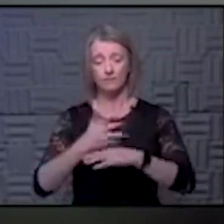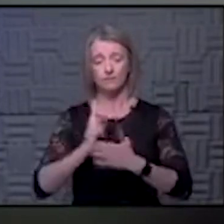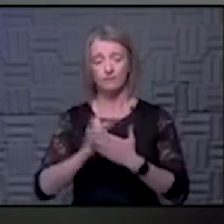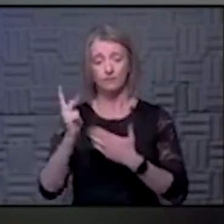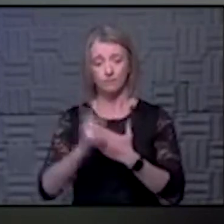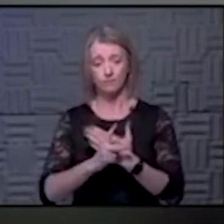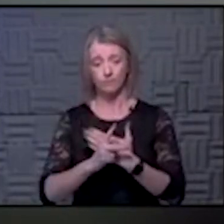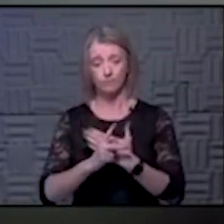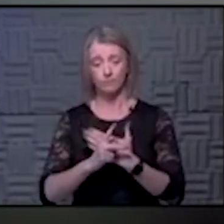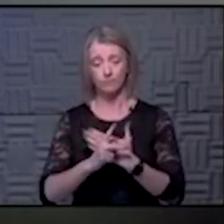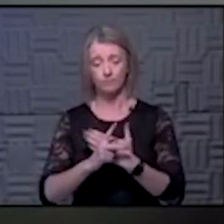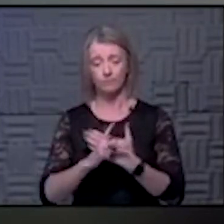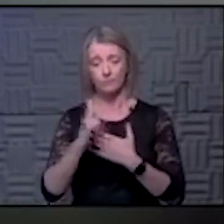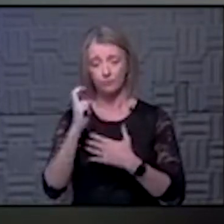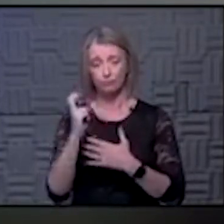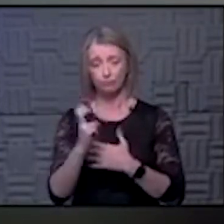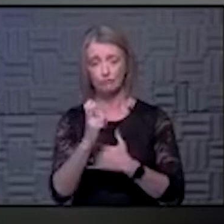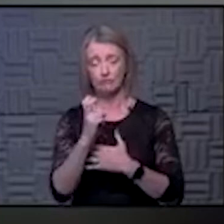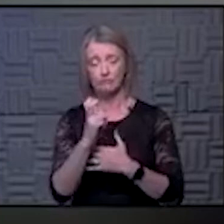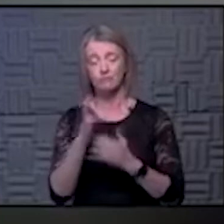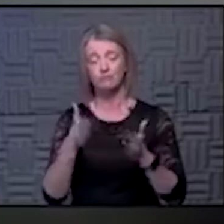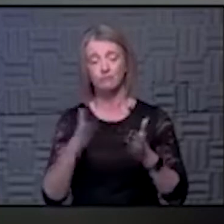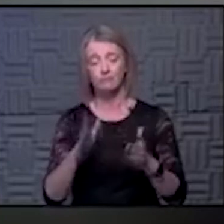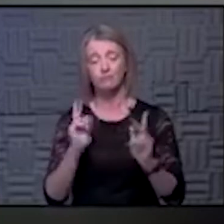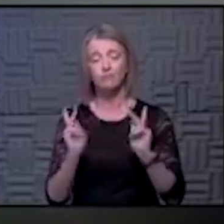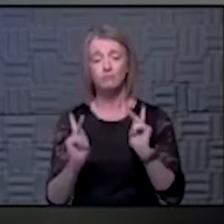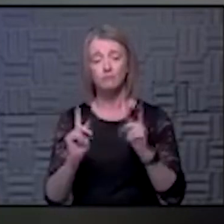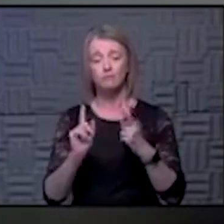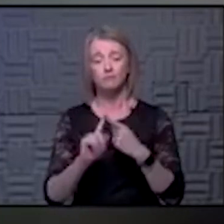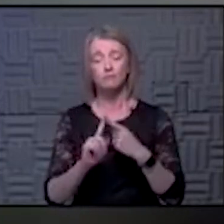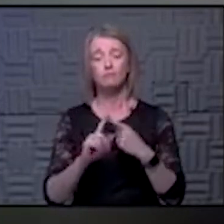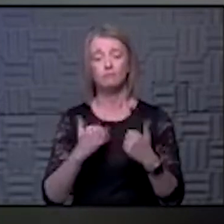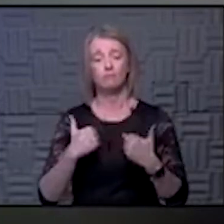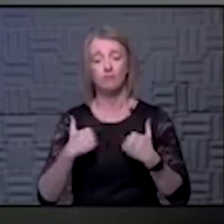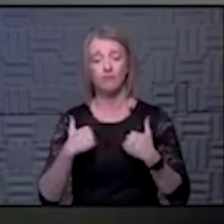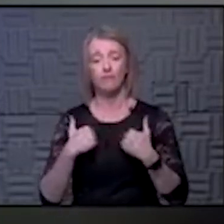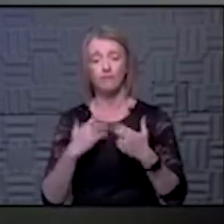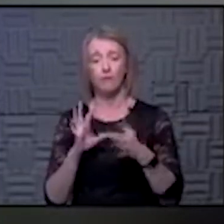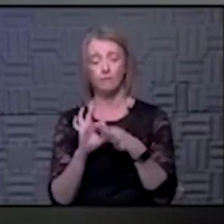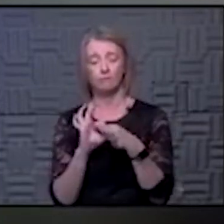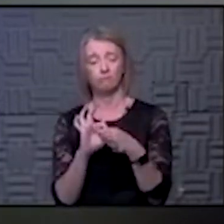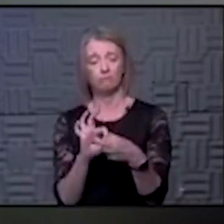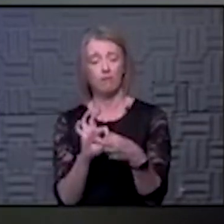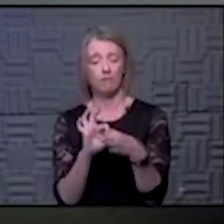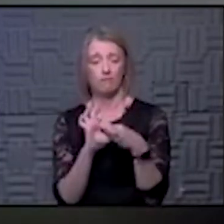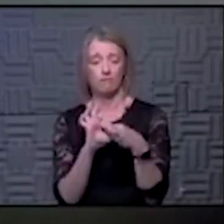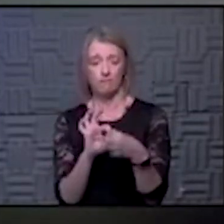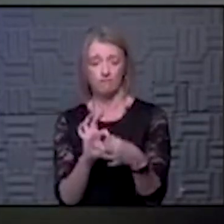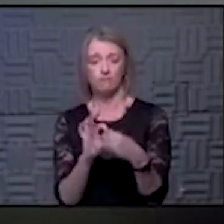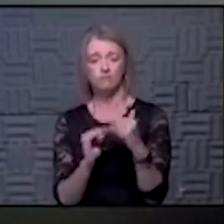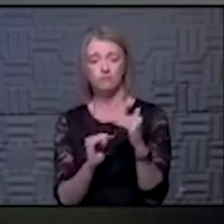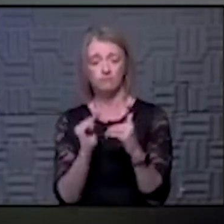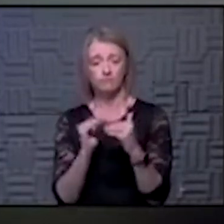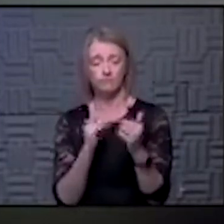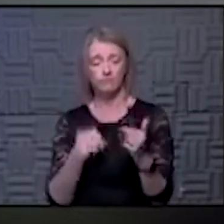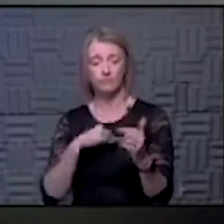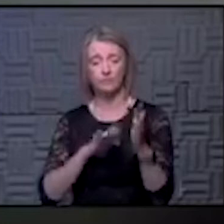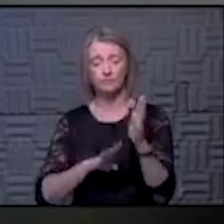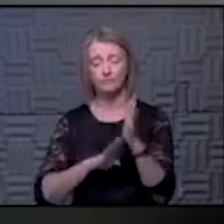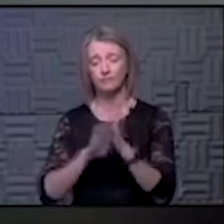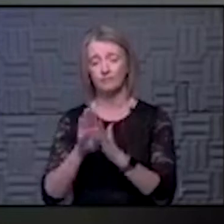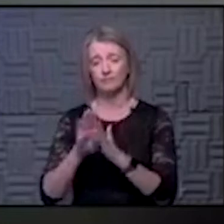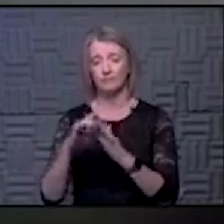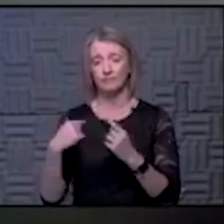program which really allows people to have those bonds that we've developed